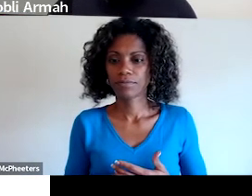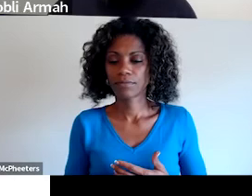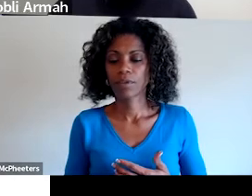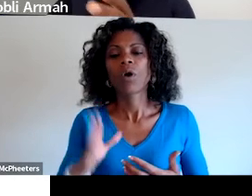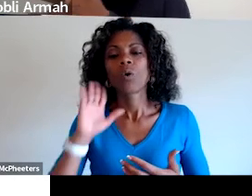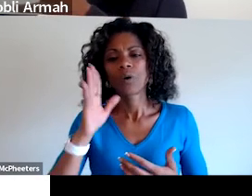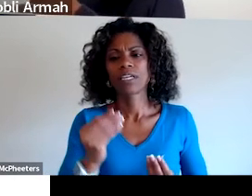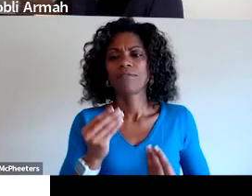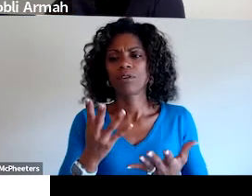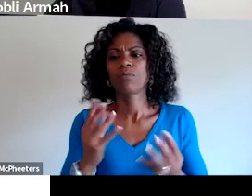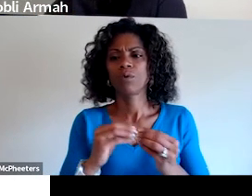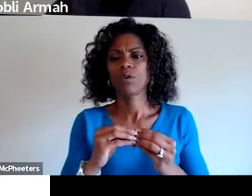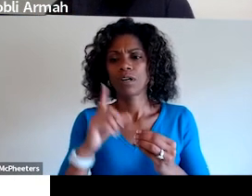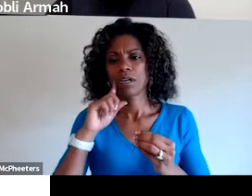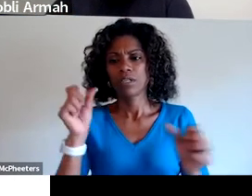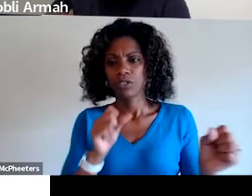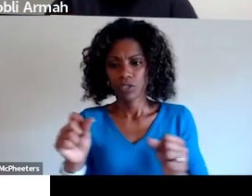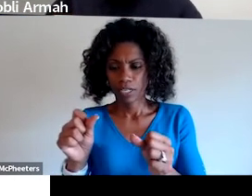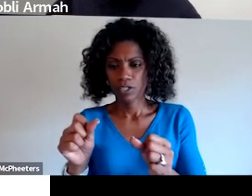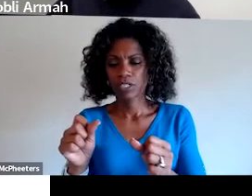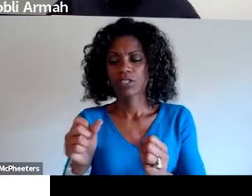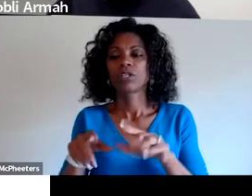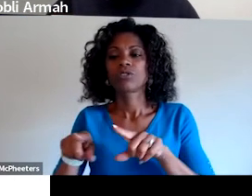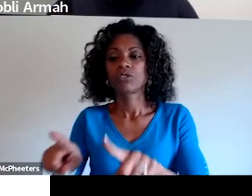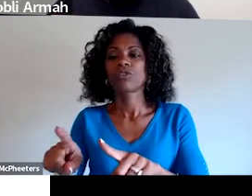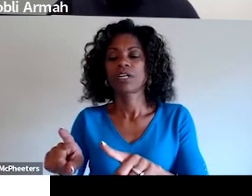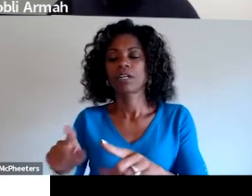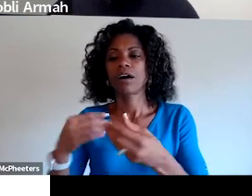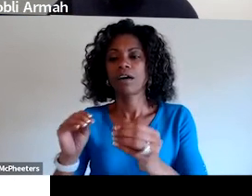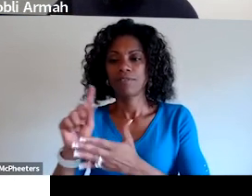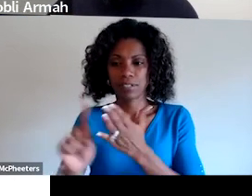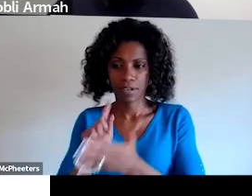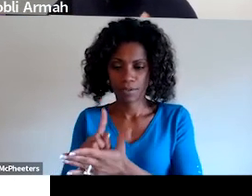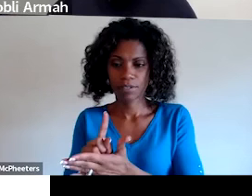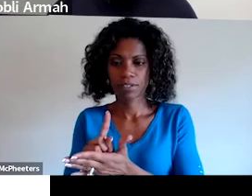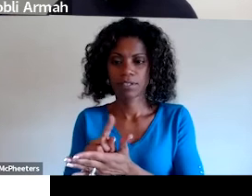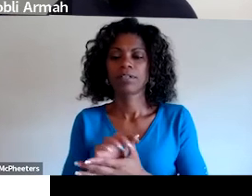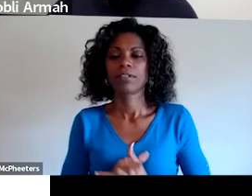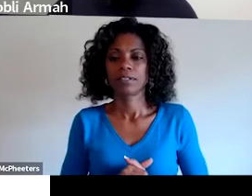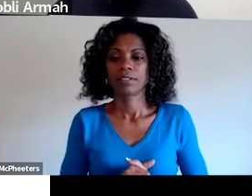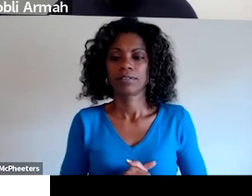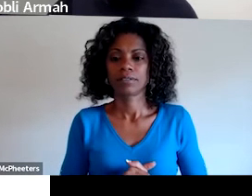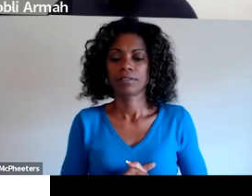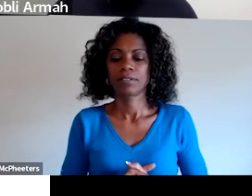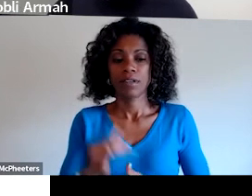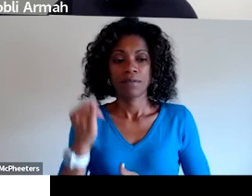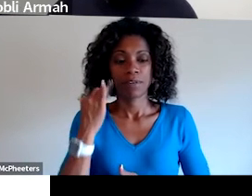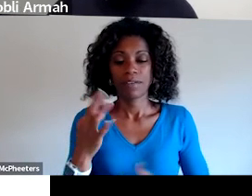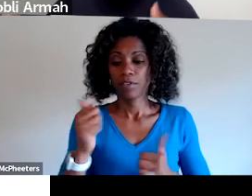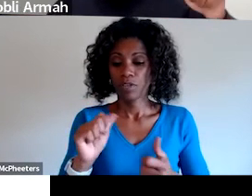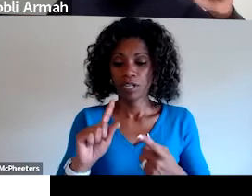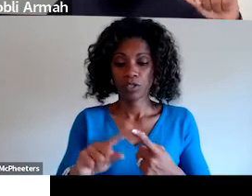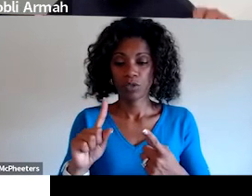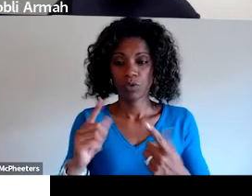strategies to do that in the office hours. But just know, full stop, if you're in the communications team and you're trying to do work around diversity, equity, and